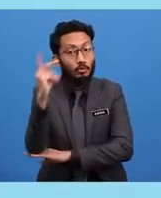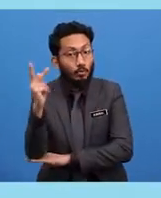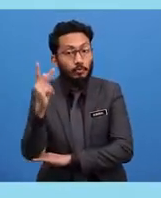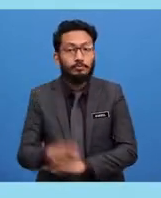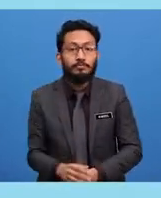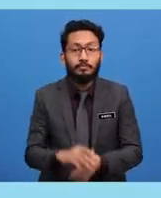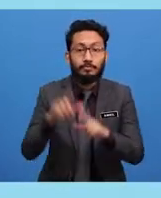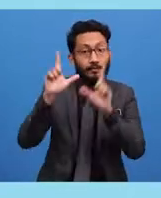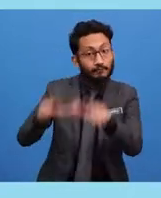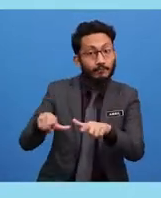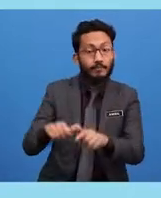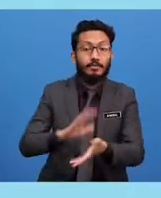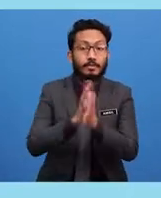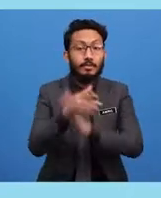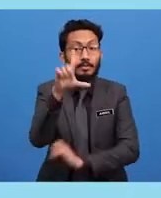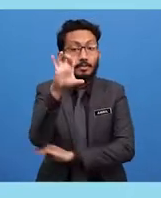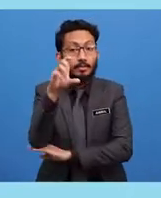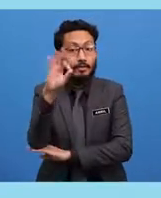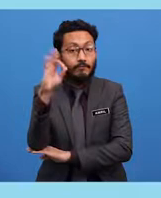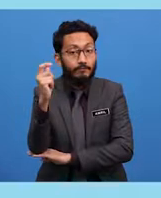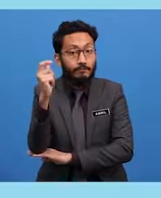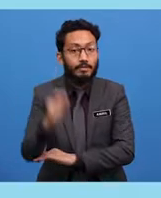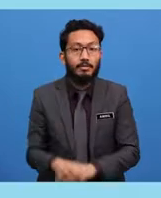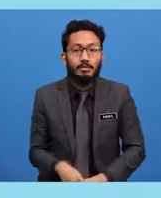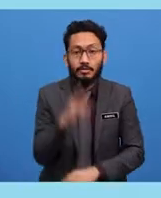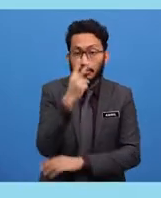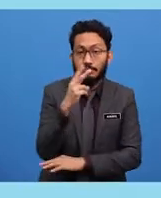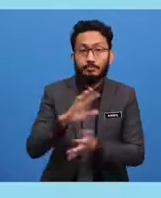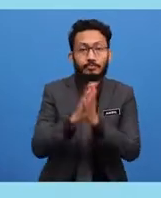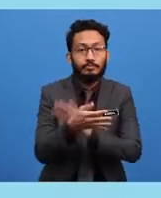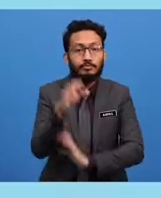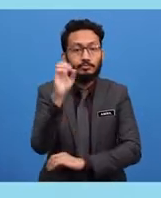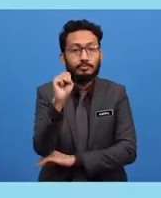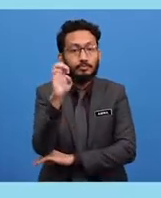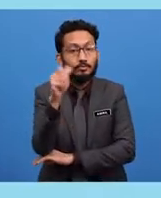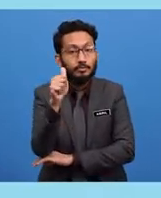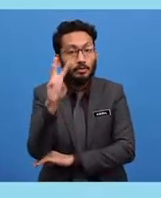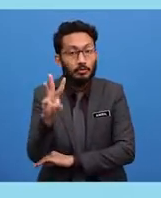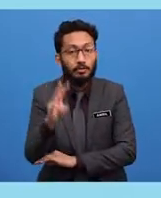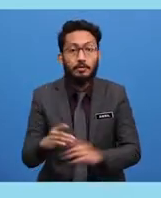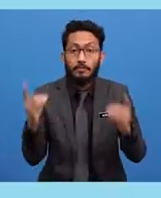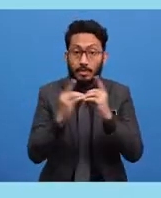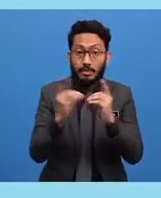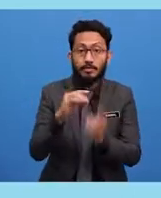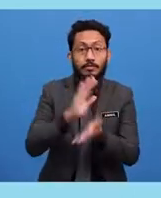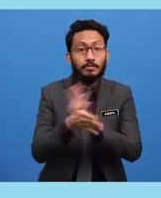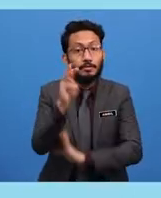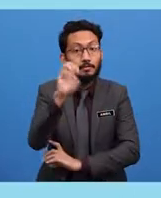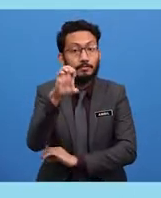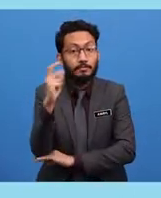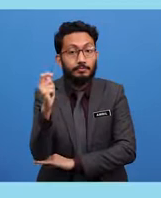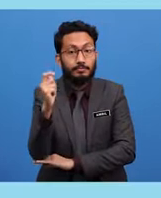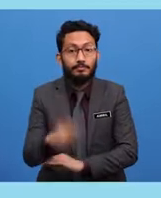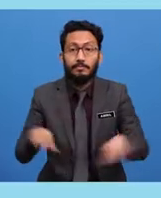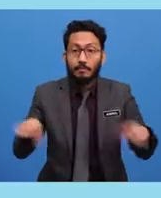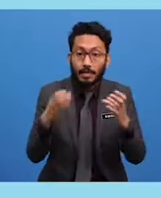and left, see and saw, meet and met, make